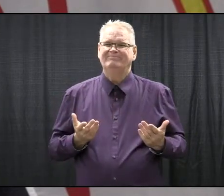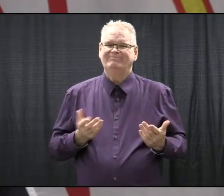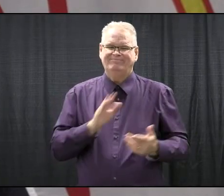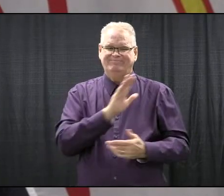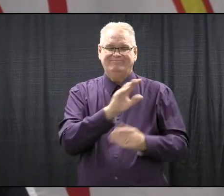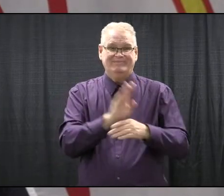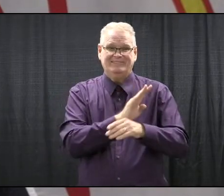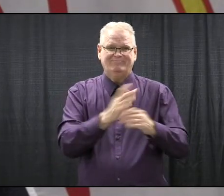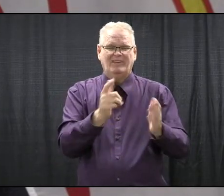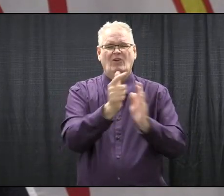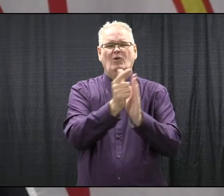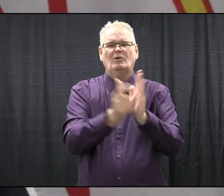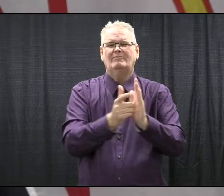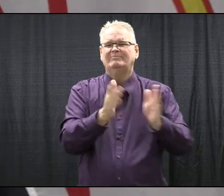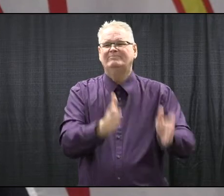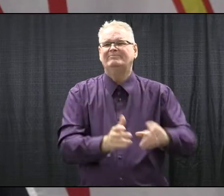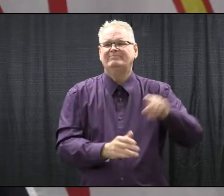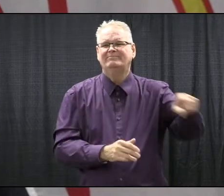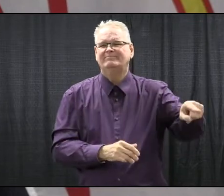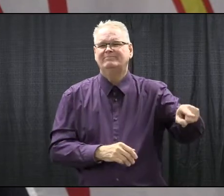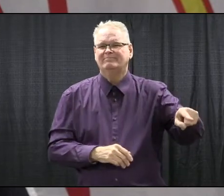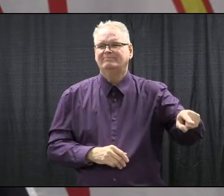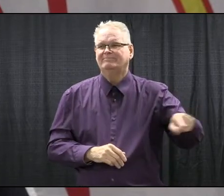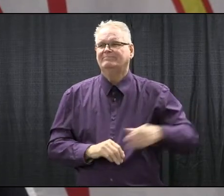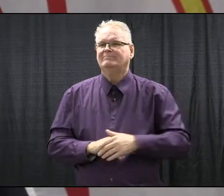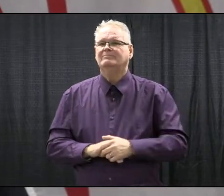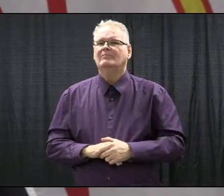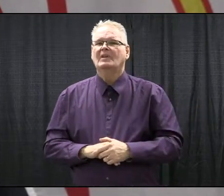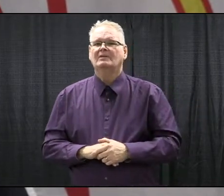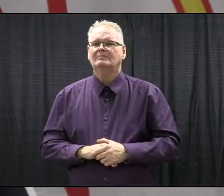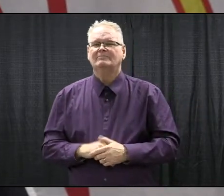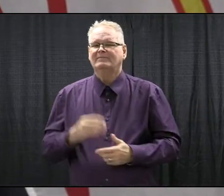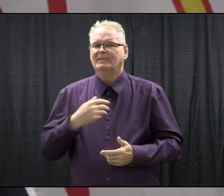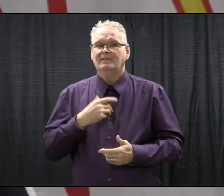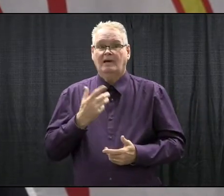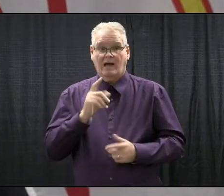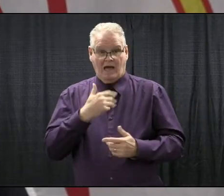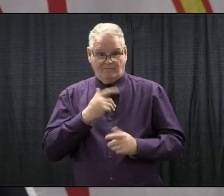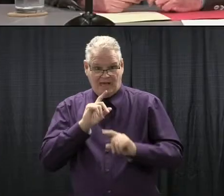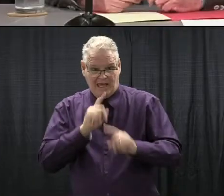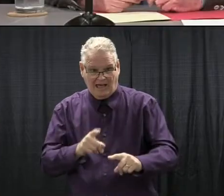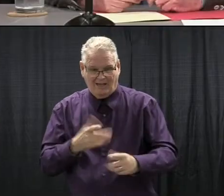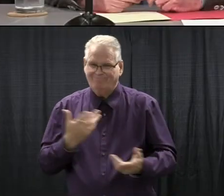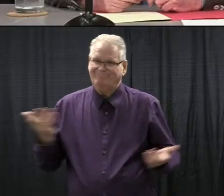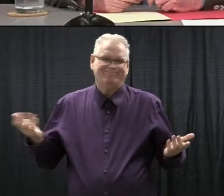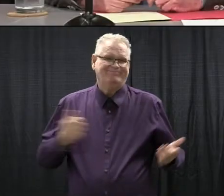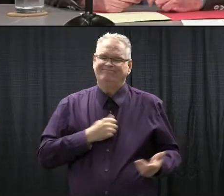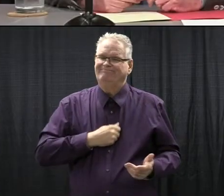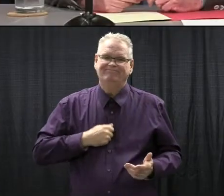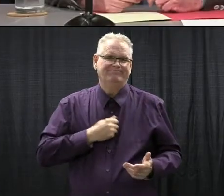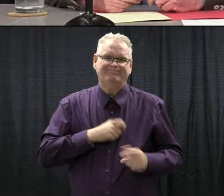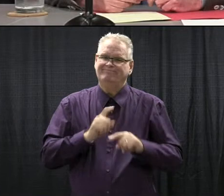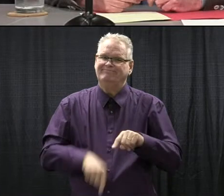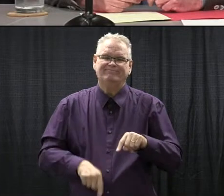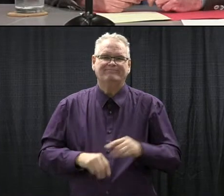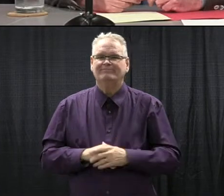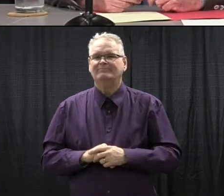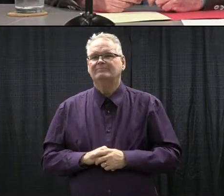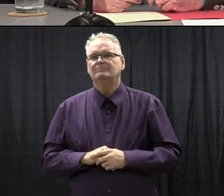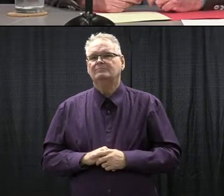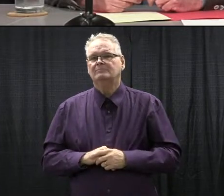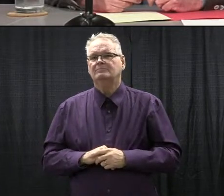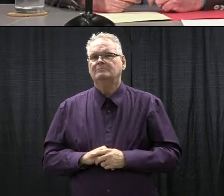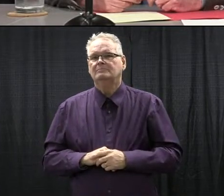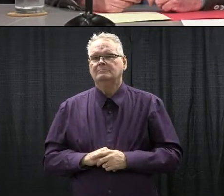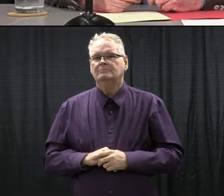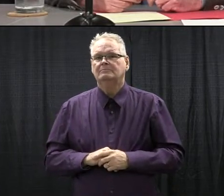so I don't know that I can actually fairly answer that. And I want to ask about the opening of the border with the United